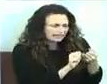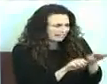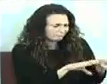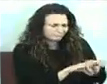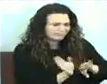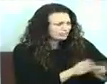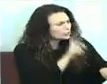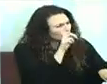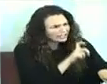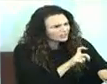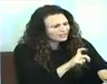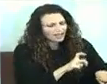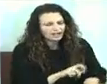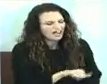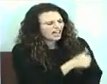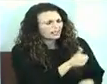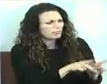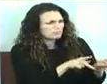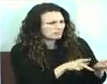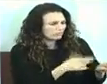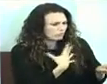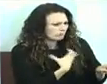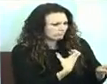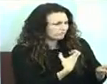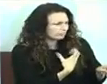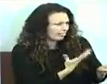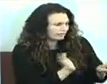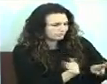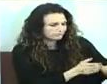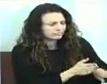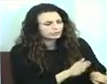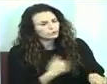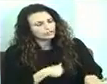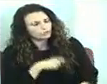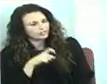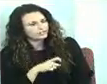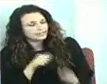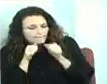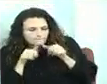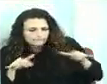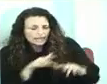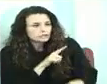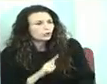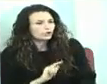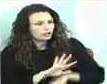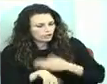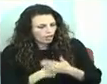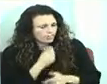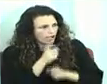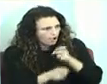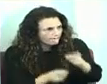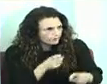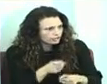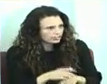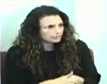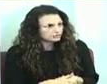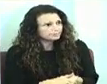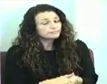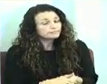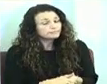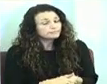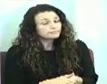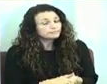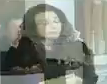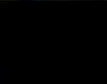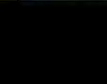that. The adversary loves that. We don't need it here. Bless us, Lord. Bless these offerings. Give the blessings to those in